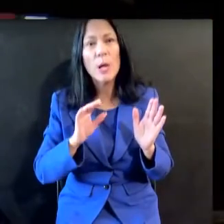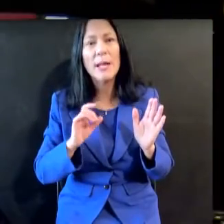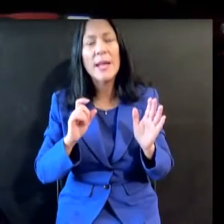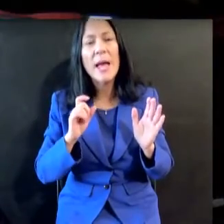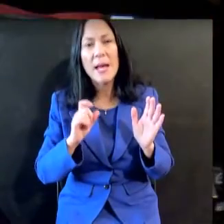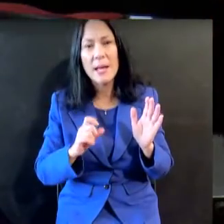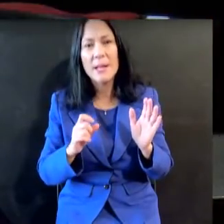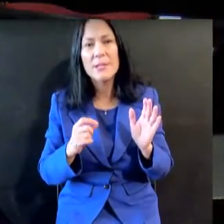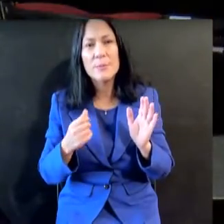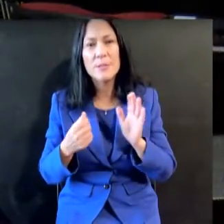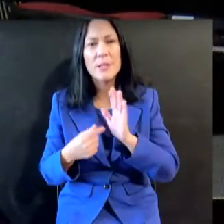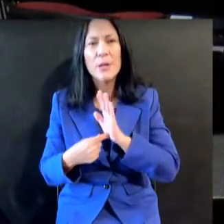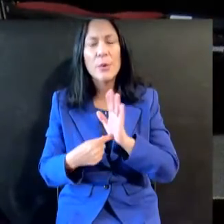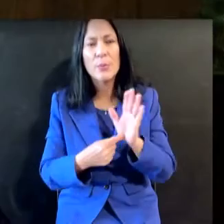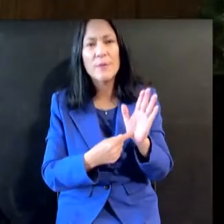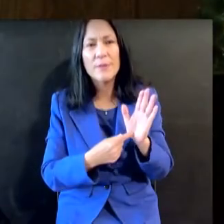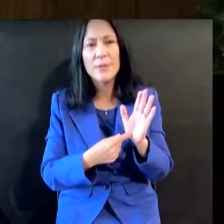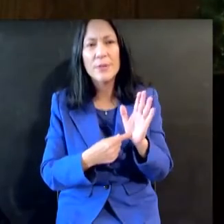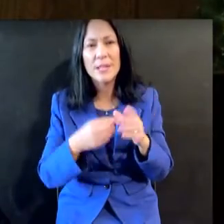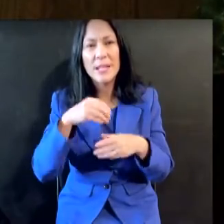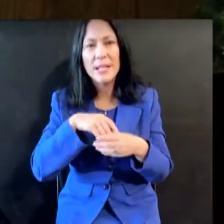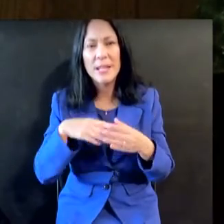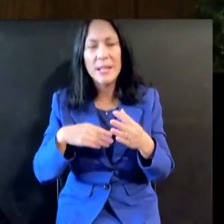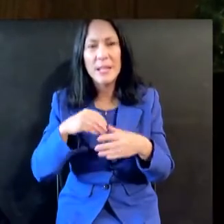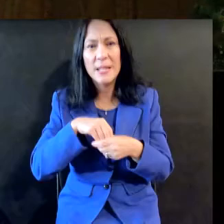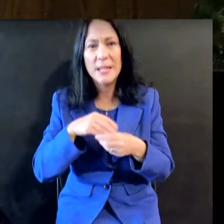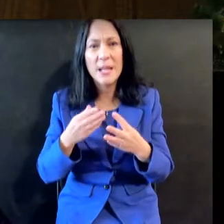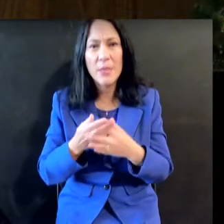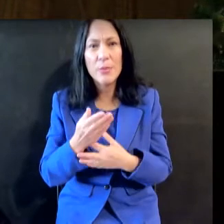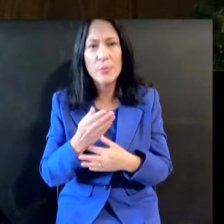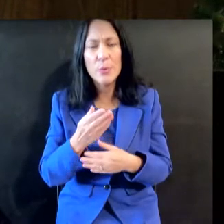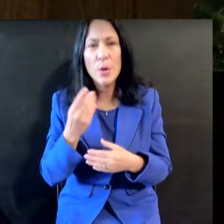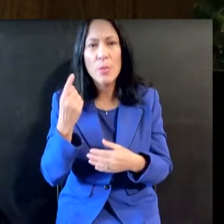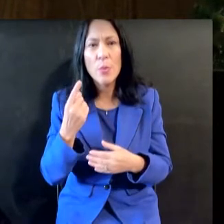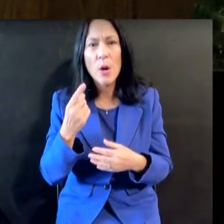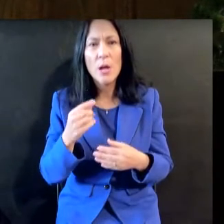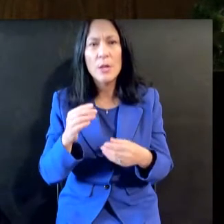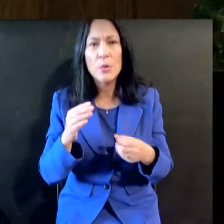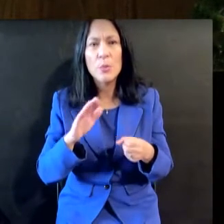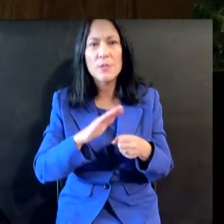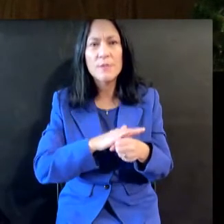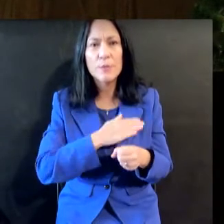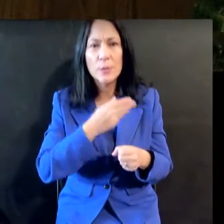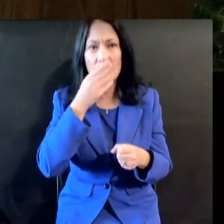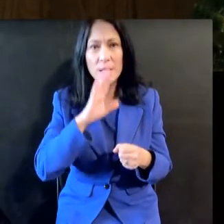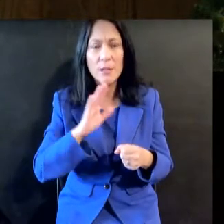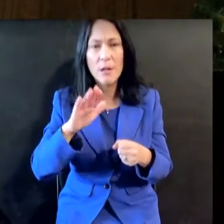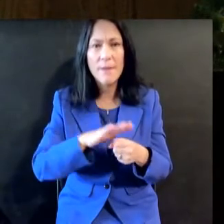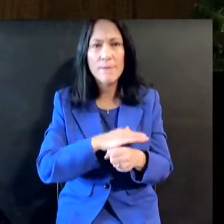to us in and through the one who is fully divine, fully human, the one who is